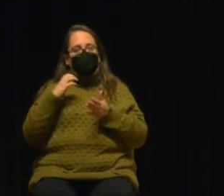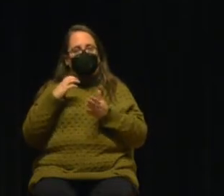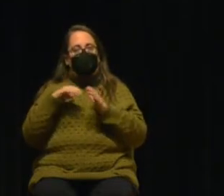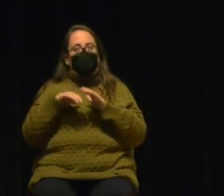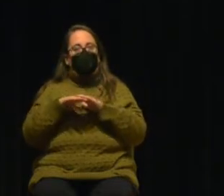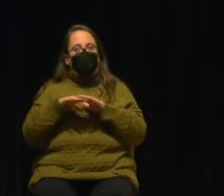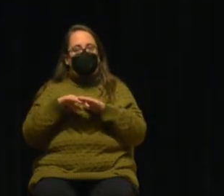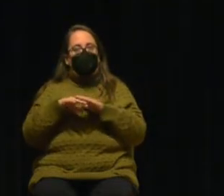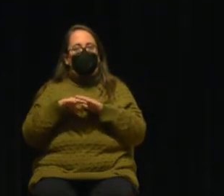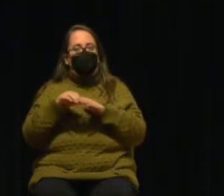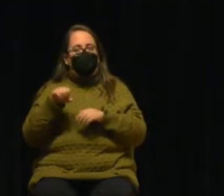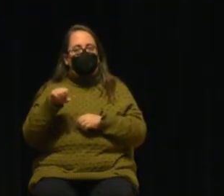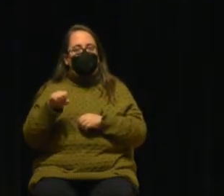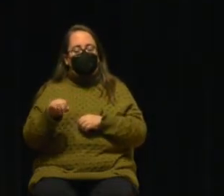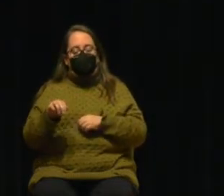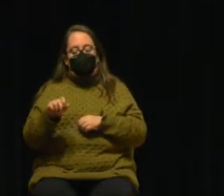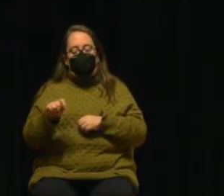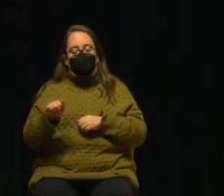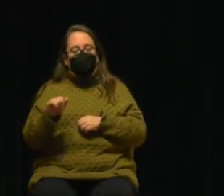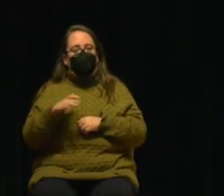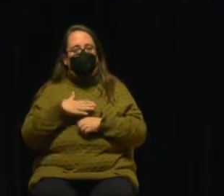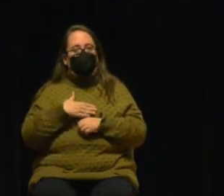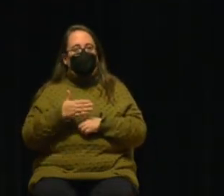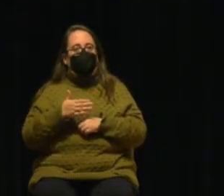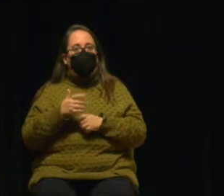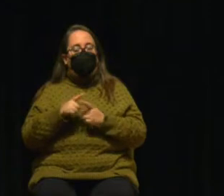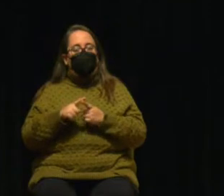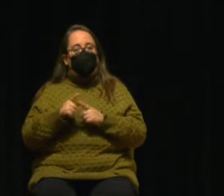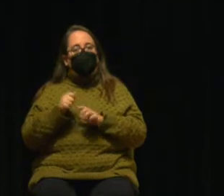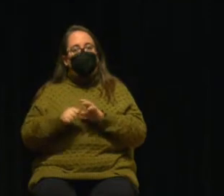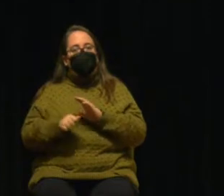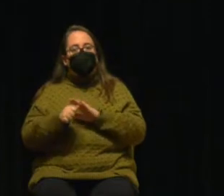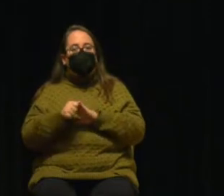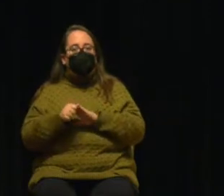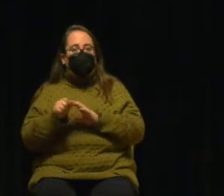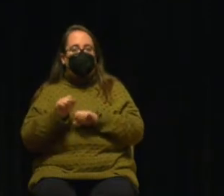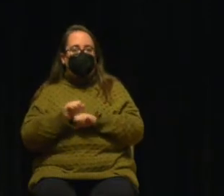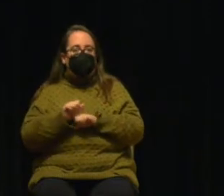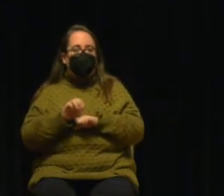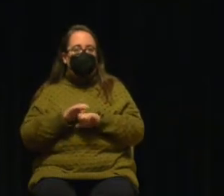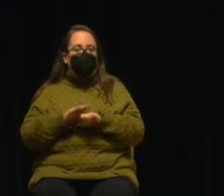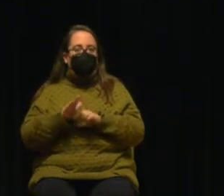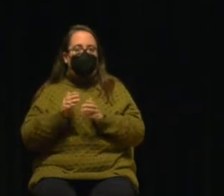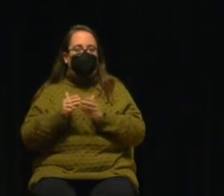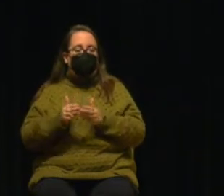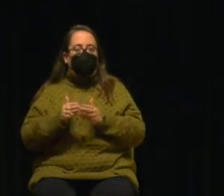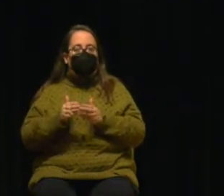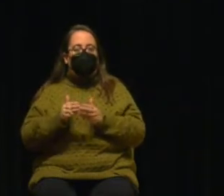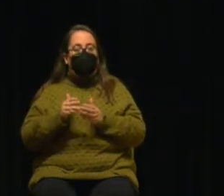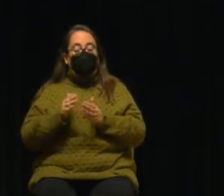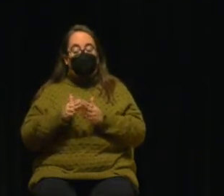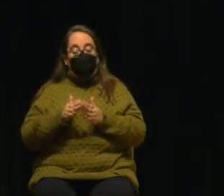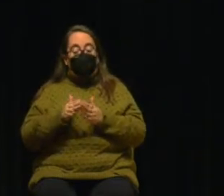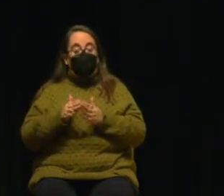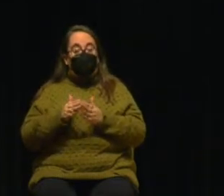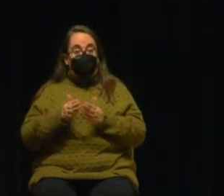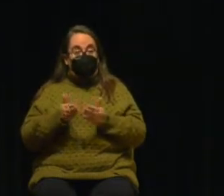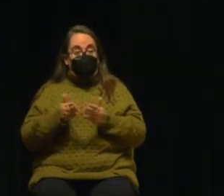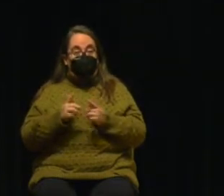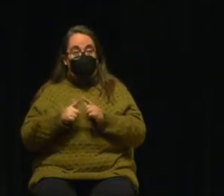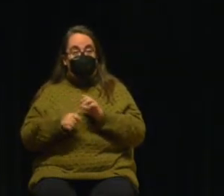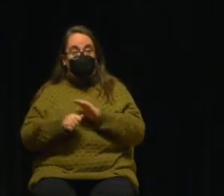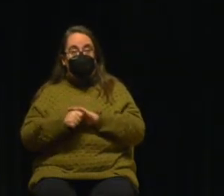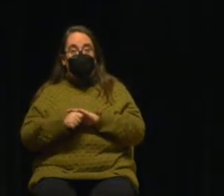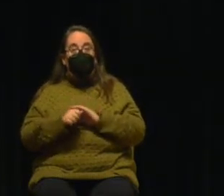out of southern ports who were willing to secret fugitive slaves aboard their ships, to smuggle them out of these ports, places